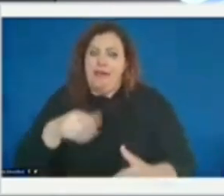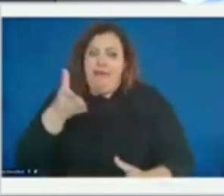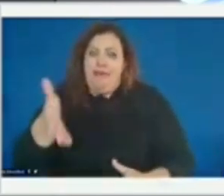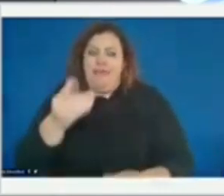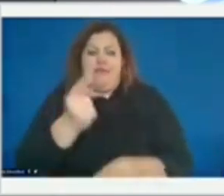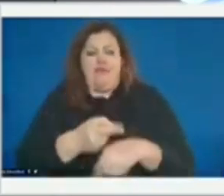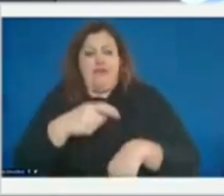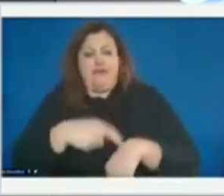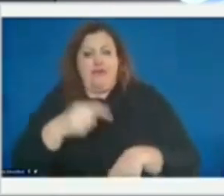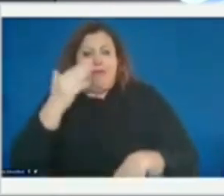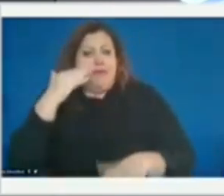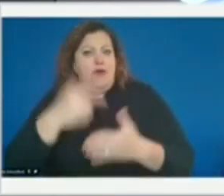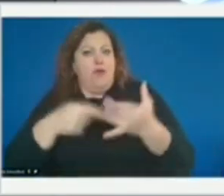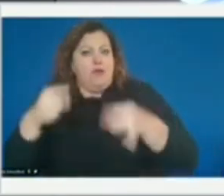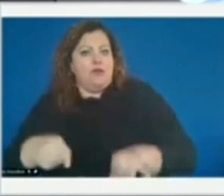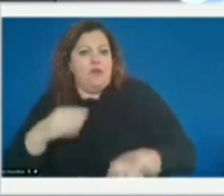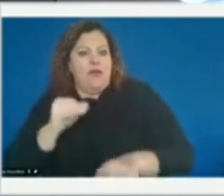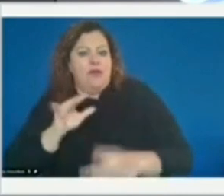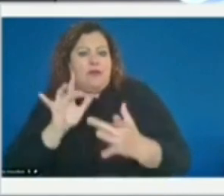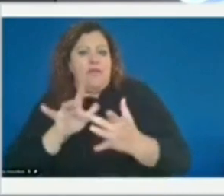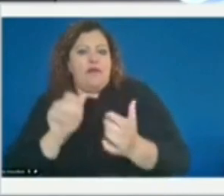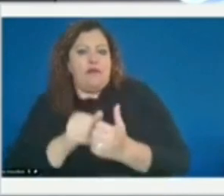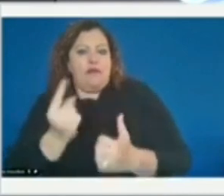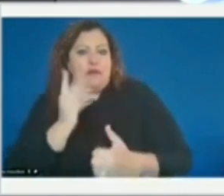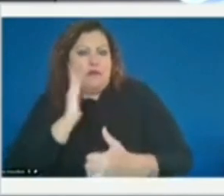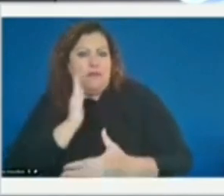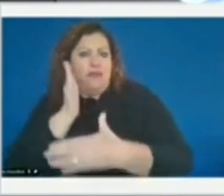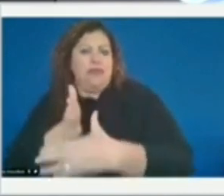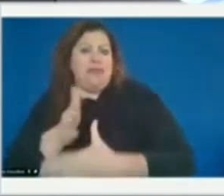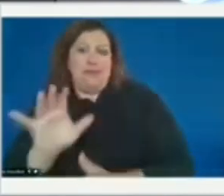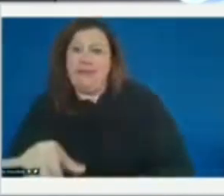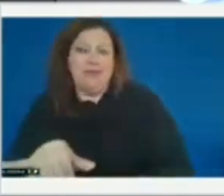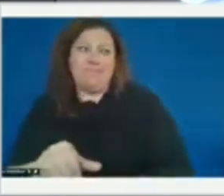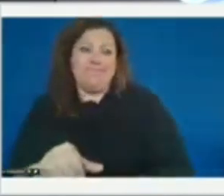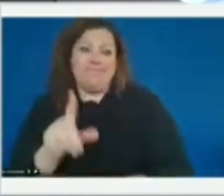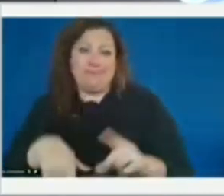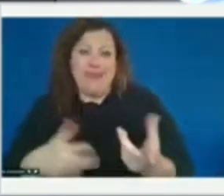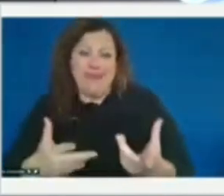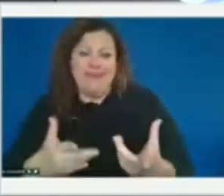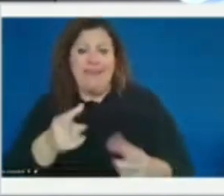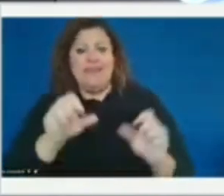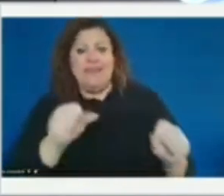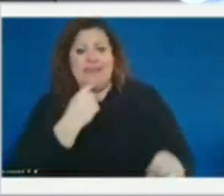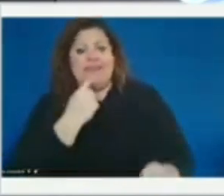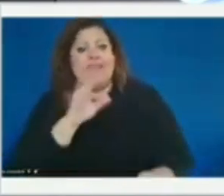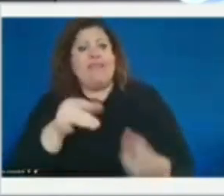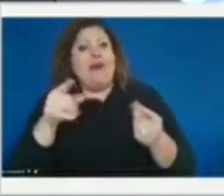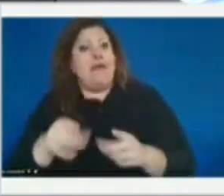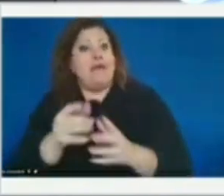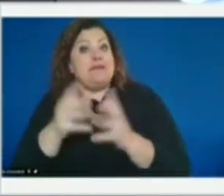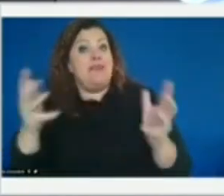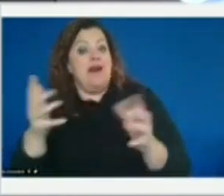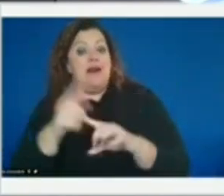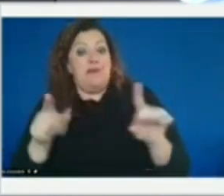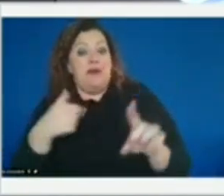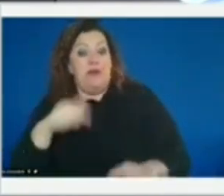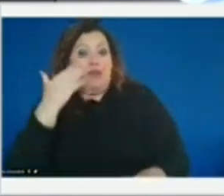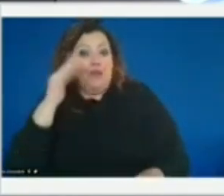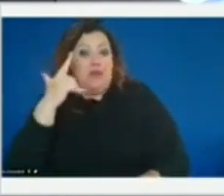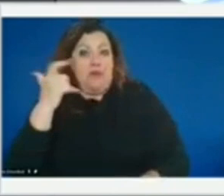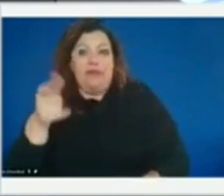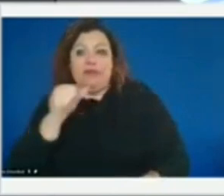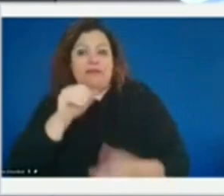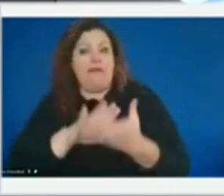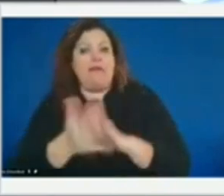going on, to make a contact with somebody to interrupt that? You could say, well, that happens a lot. We just don't know it because it doesn't become a